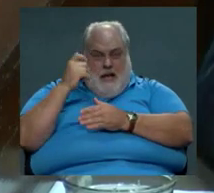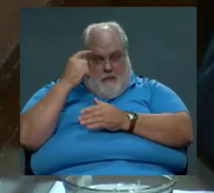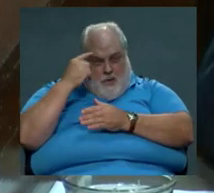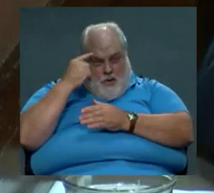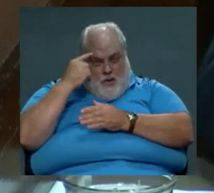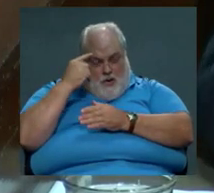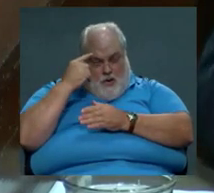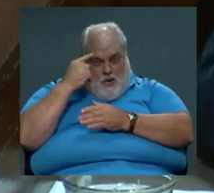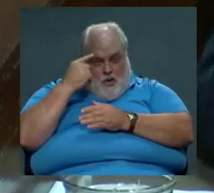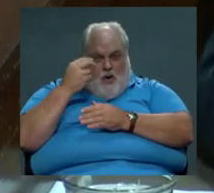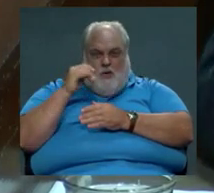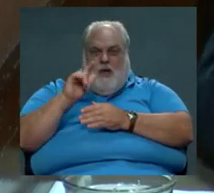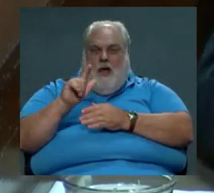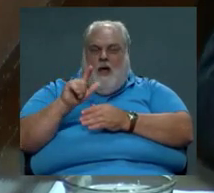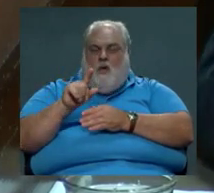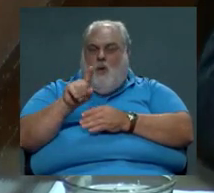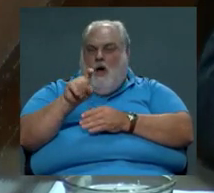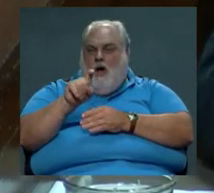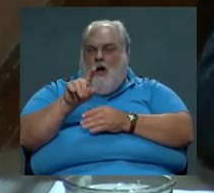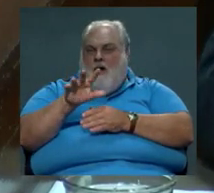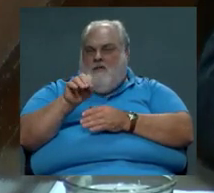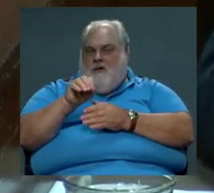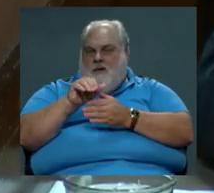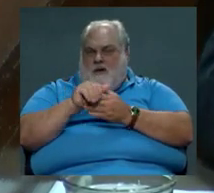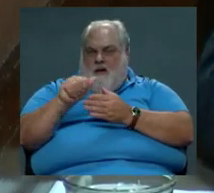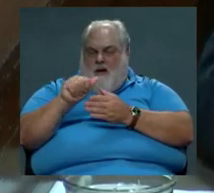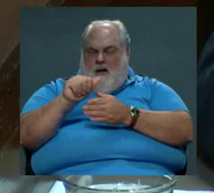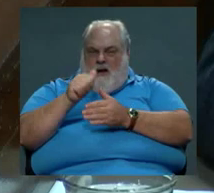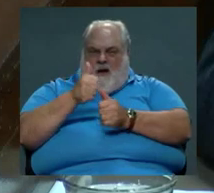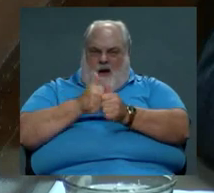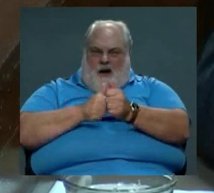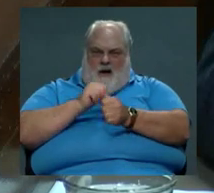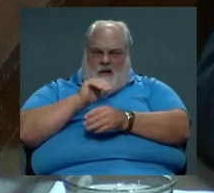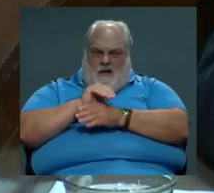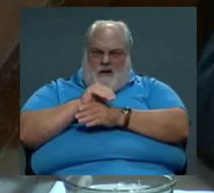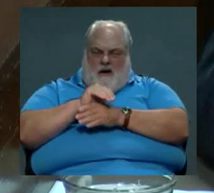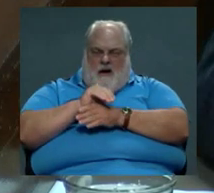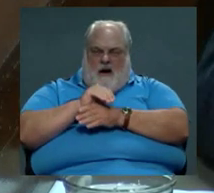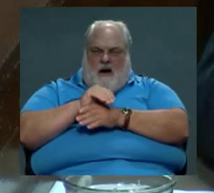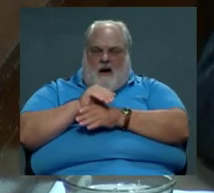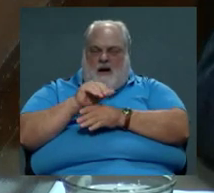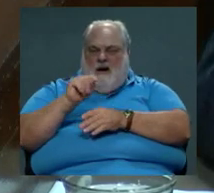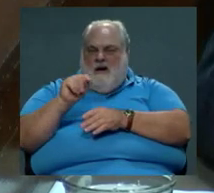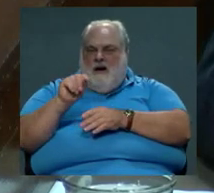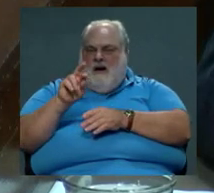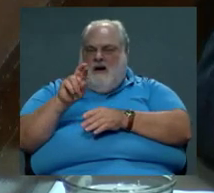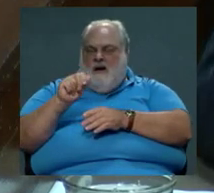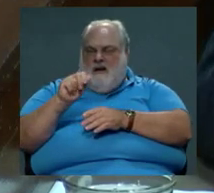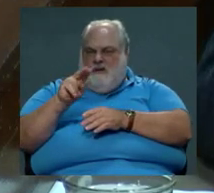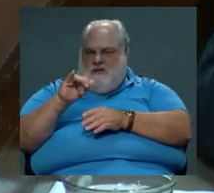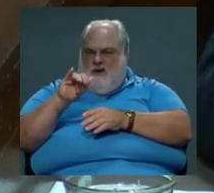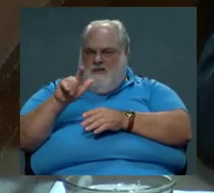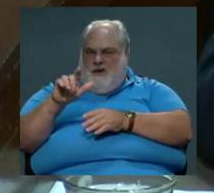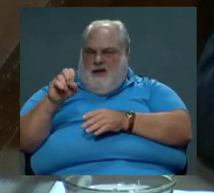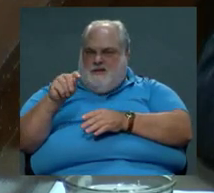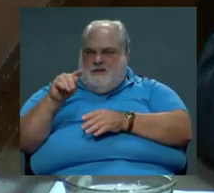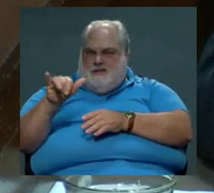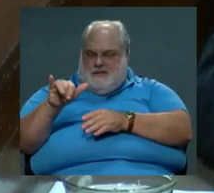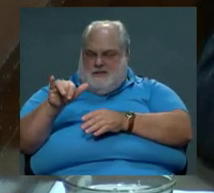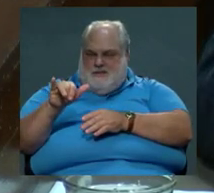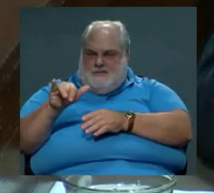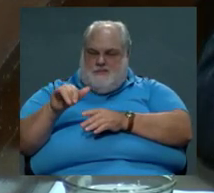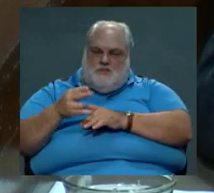was $150 a night. There are places like Travelocity and Hotels.com